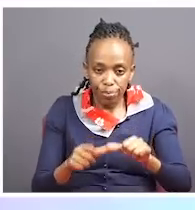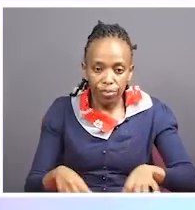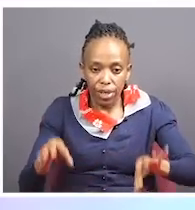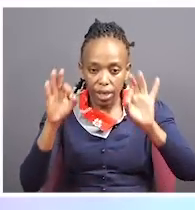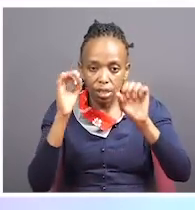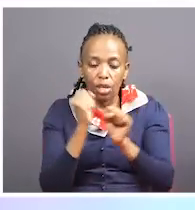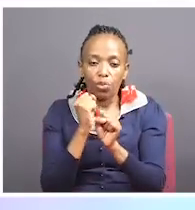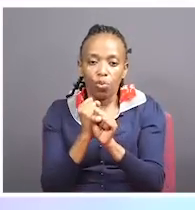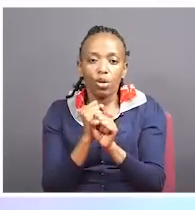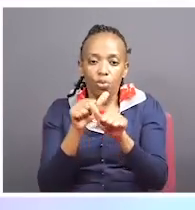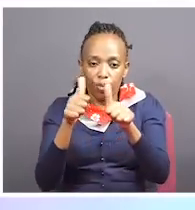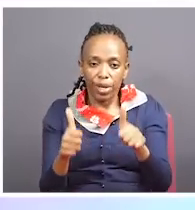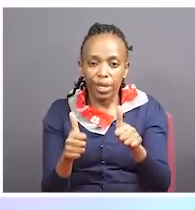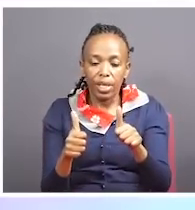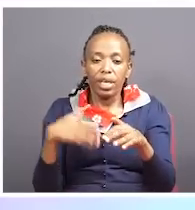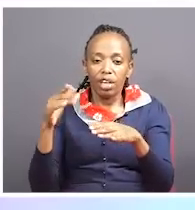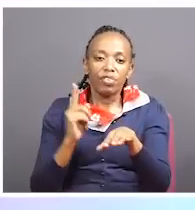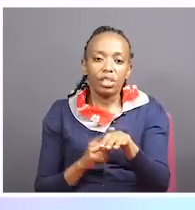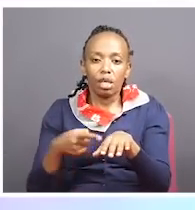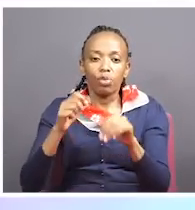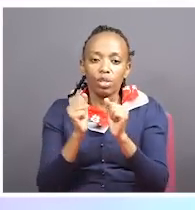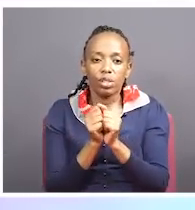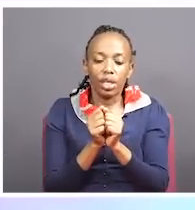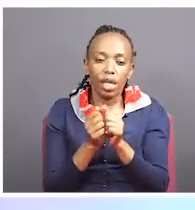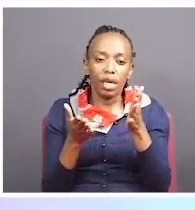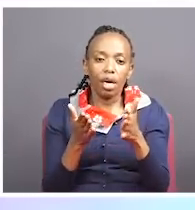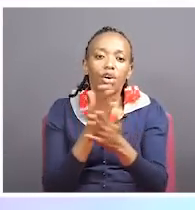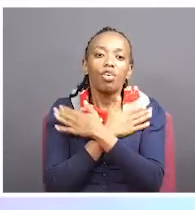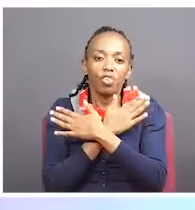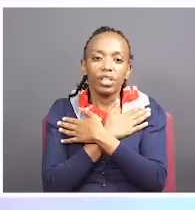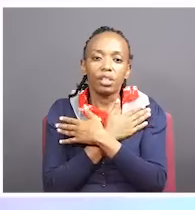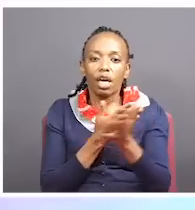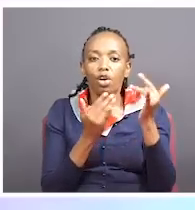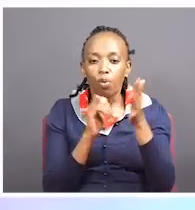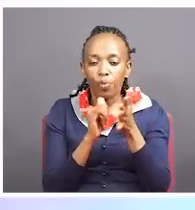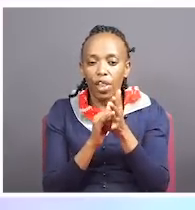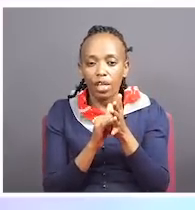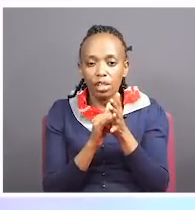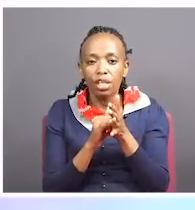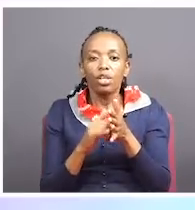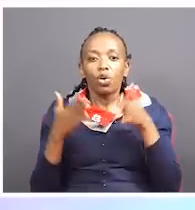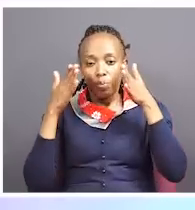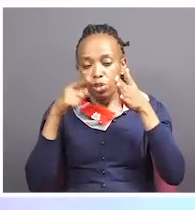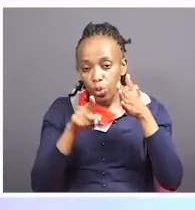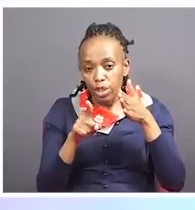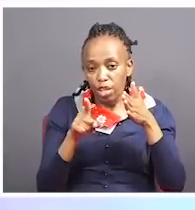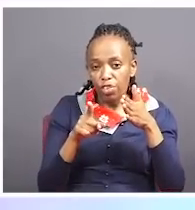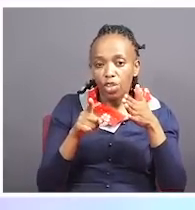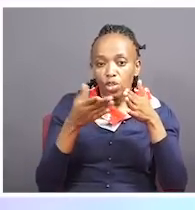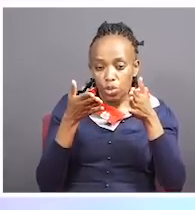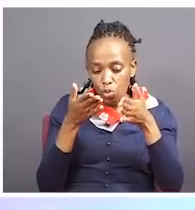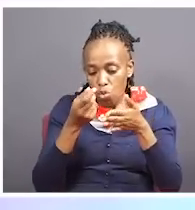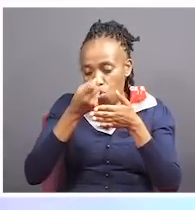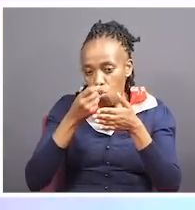consistently excellent job. You do so well every time we are together. And so, my friends, I hope that you will commit yourself to